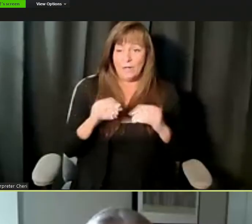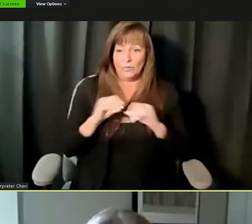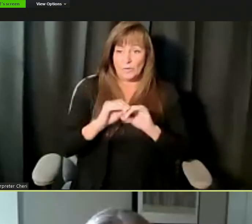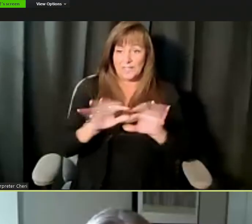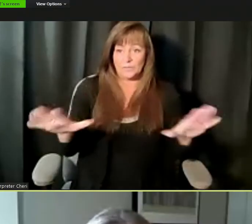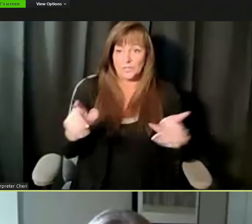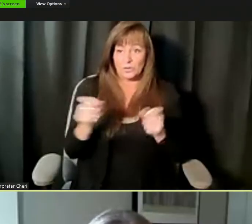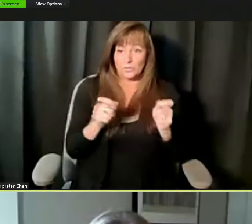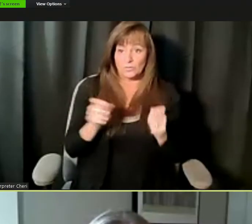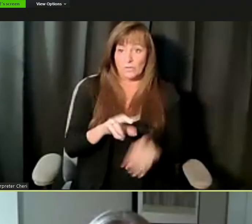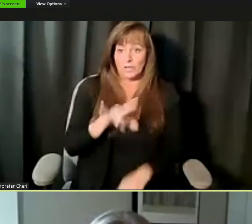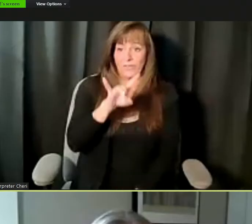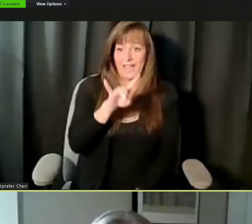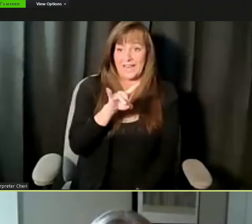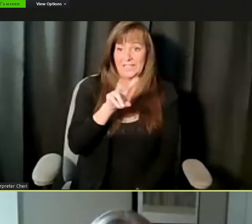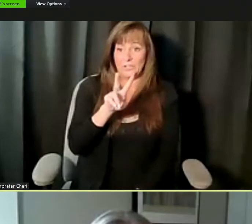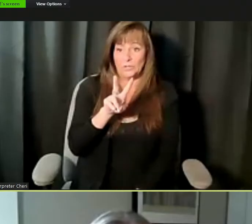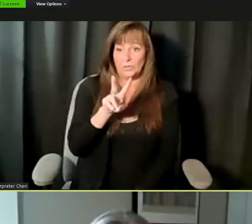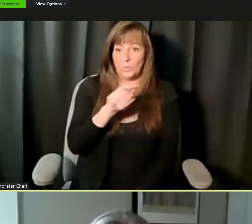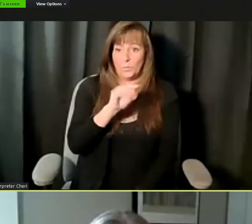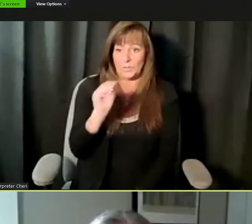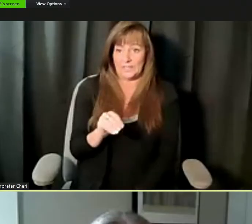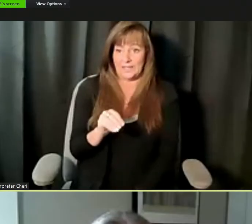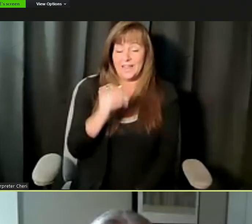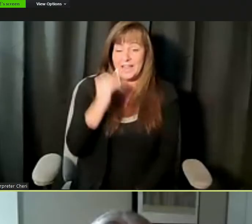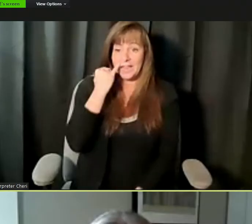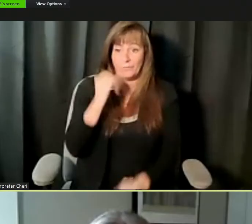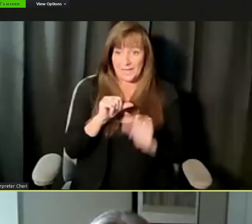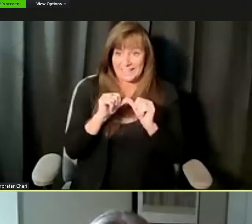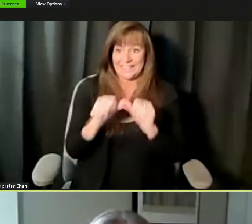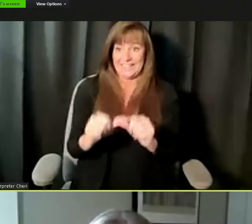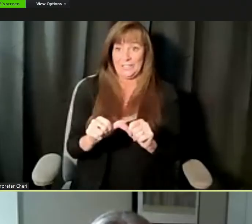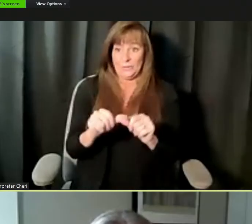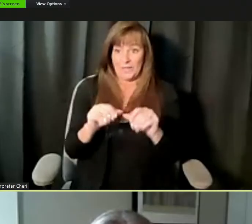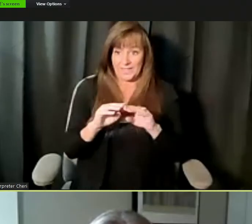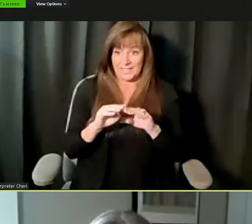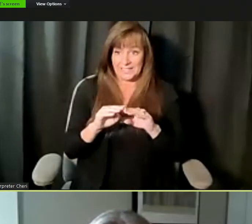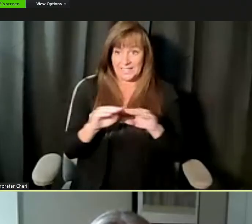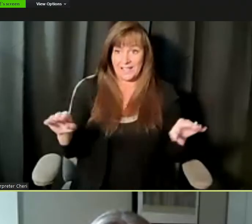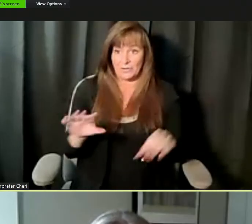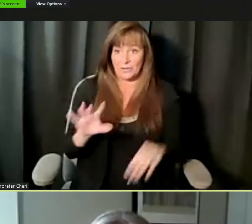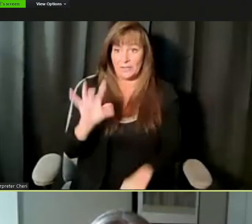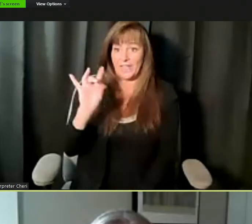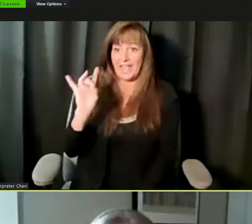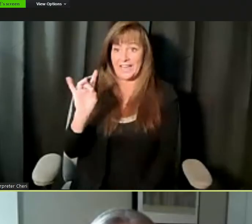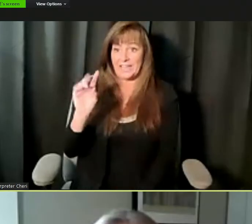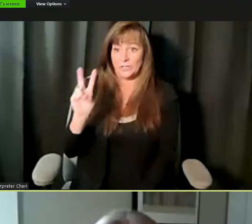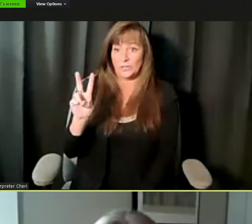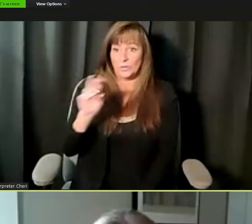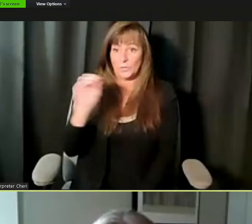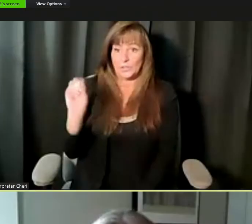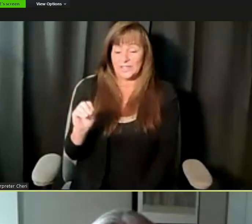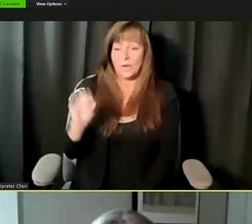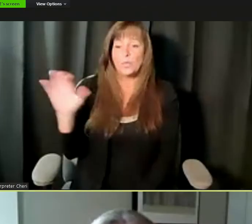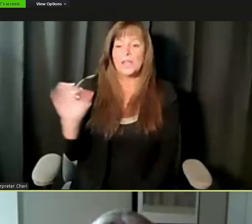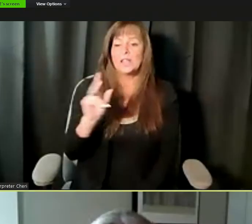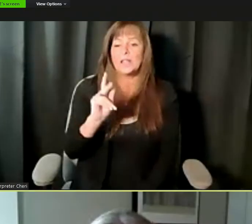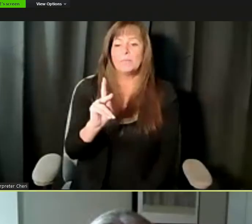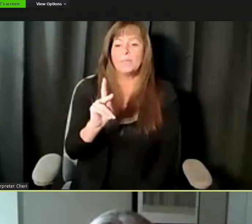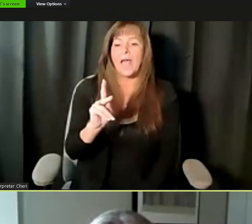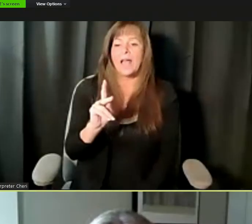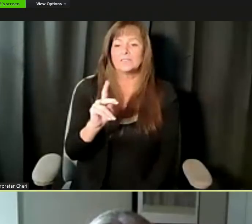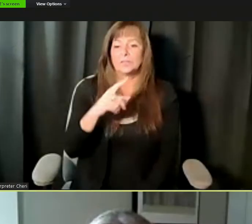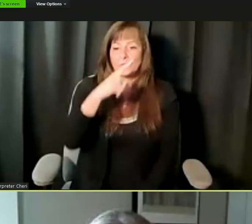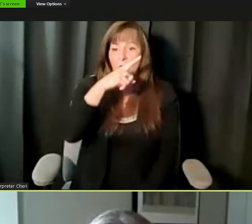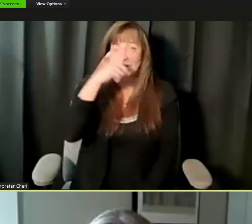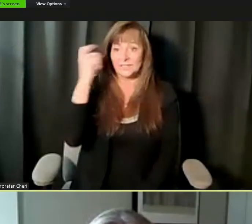of 82%. And if we can stay at this level at 82%, we can get back to where we were this summer, the